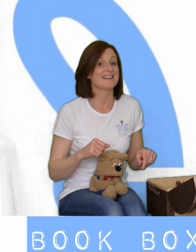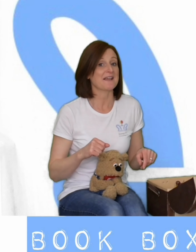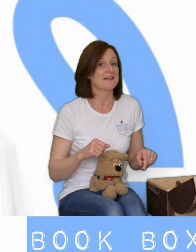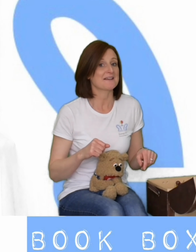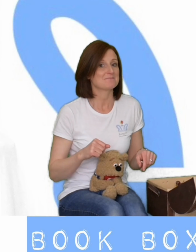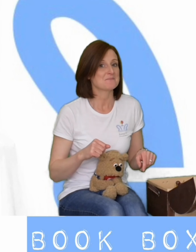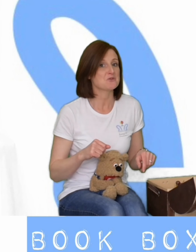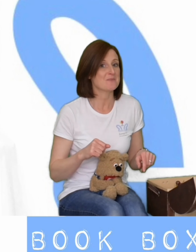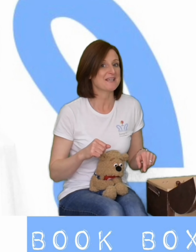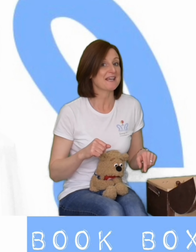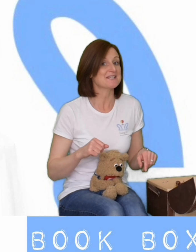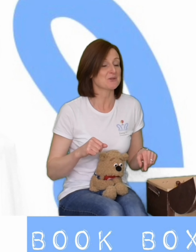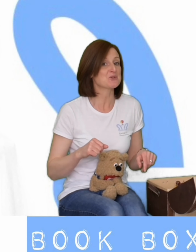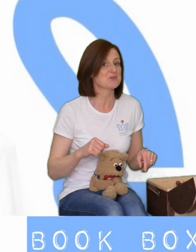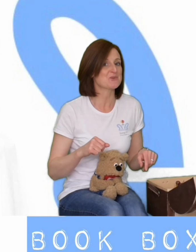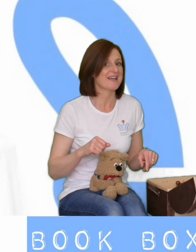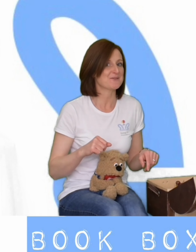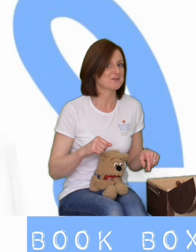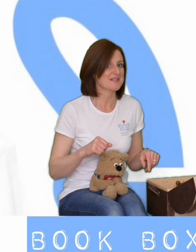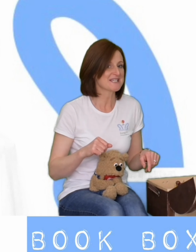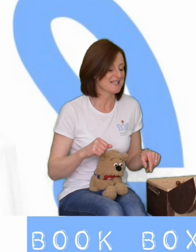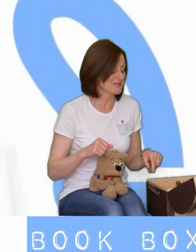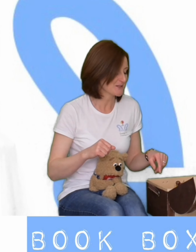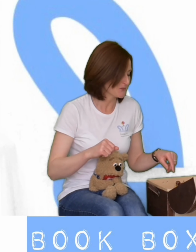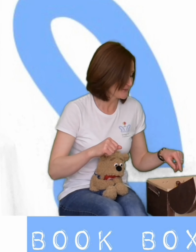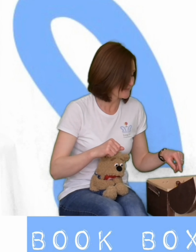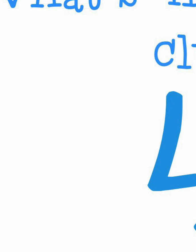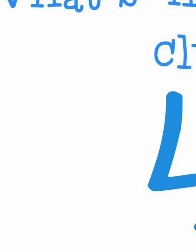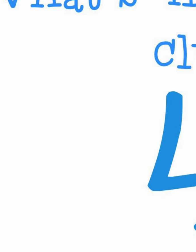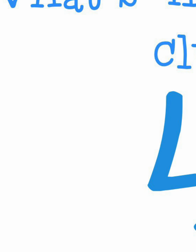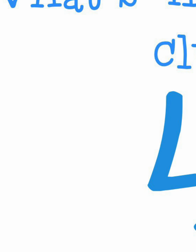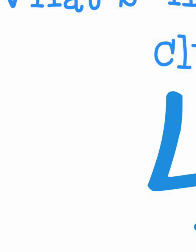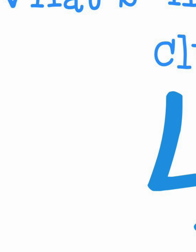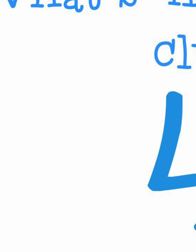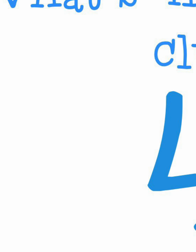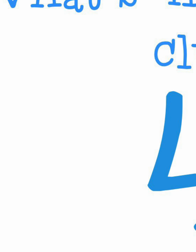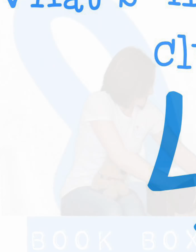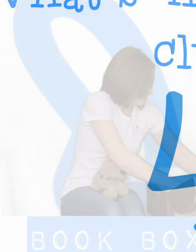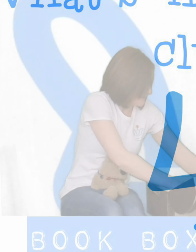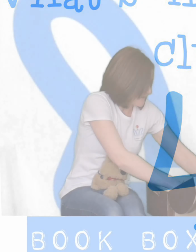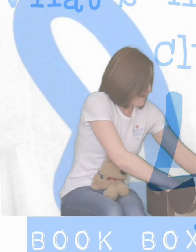I think you might guess our story after this next clue.